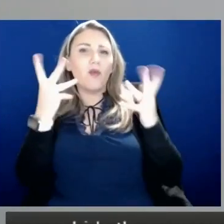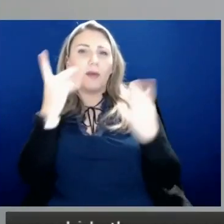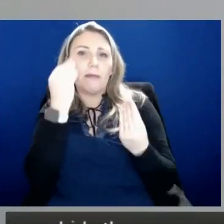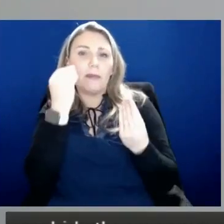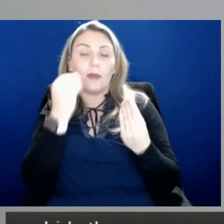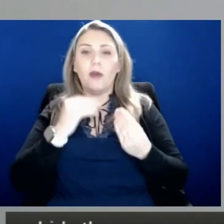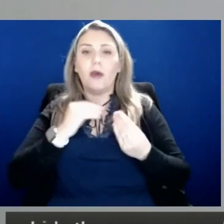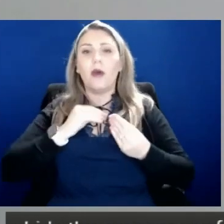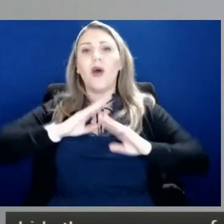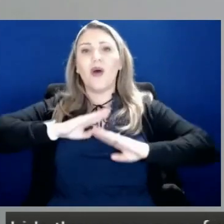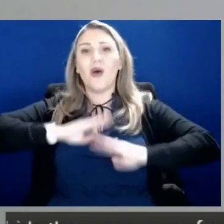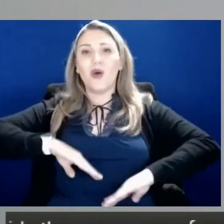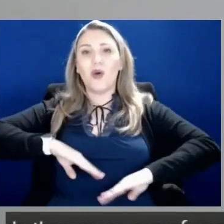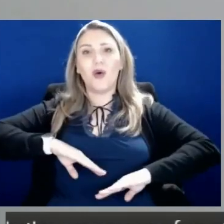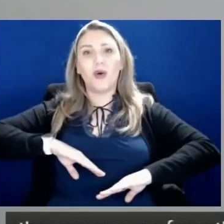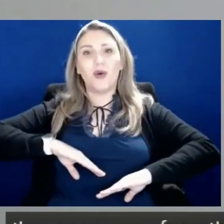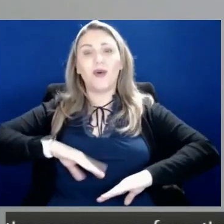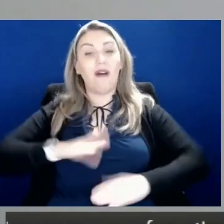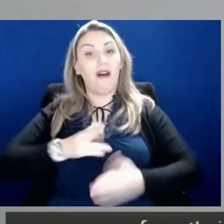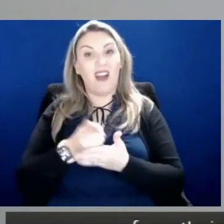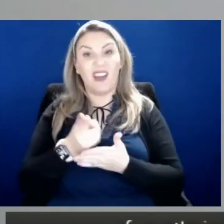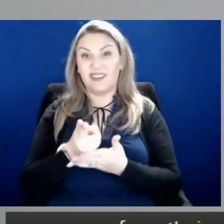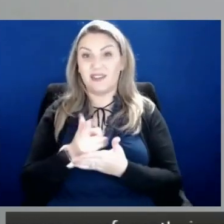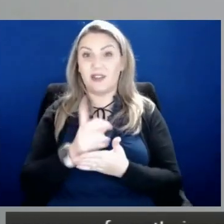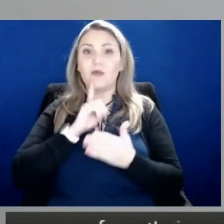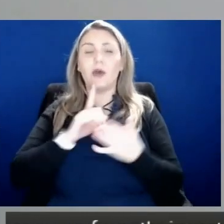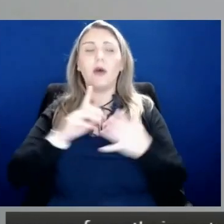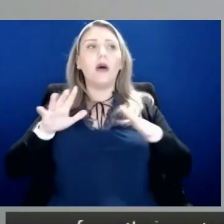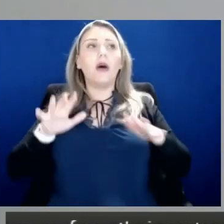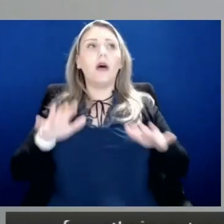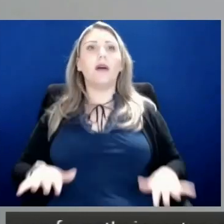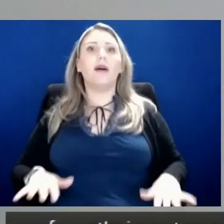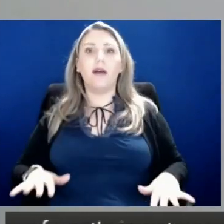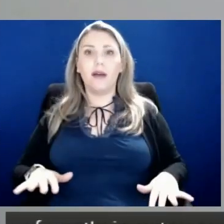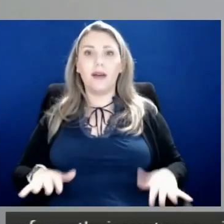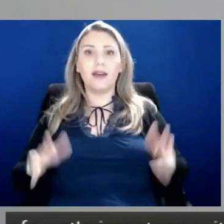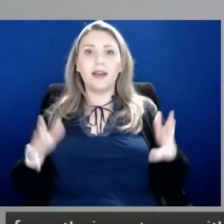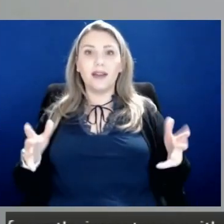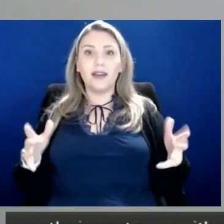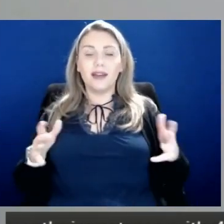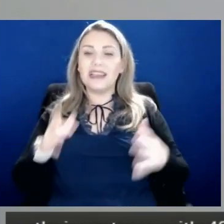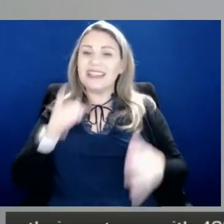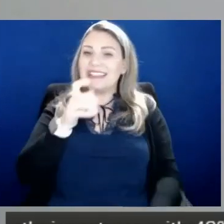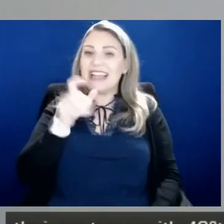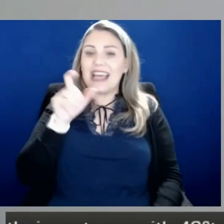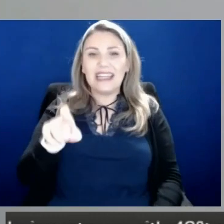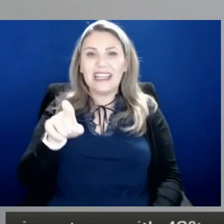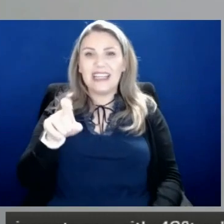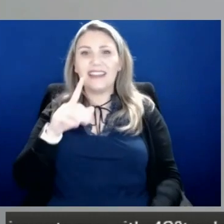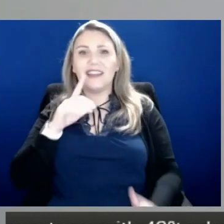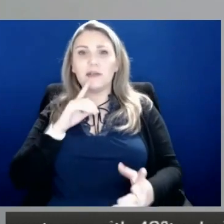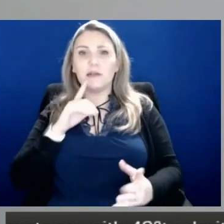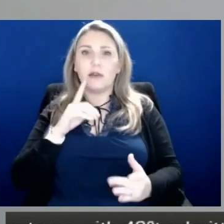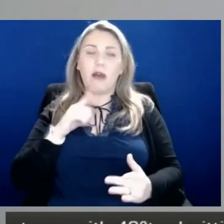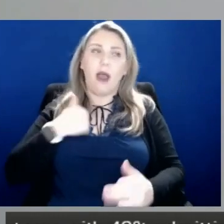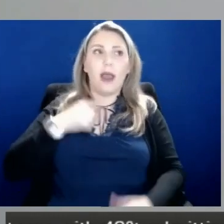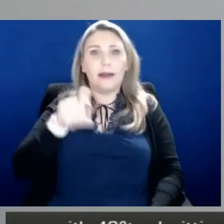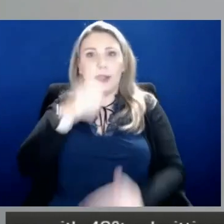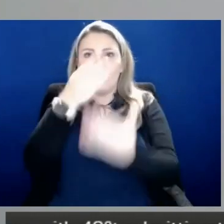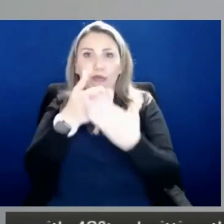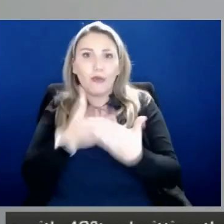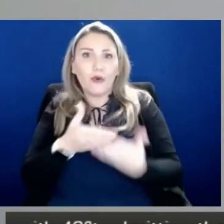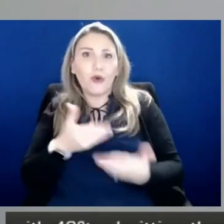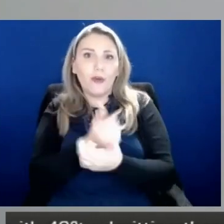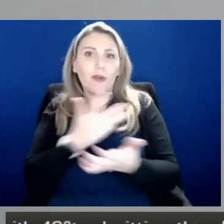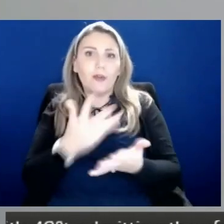relief, honestly. It's not needing to try to fight to prove that what I'm saying